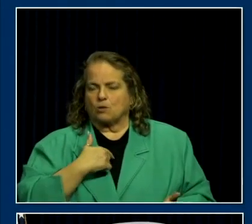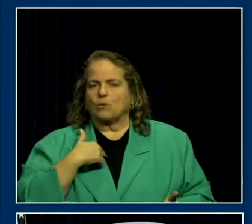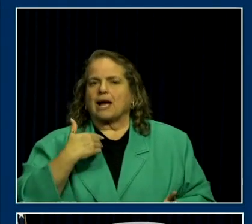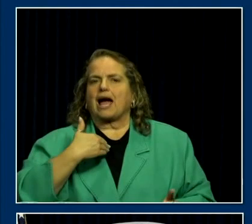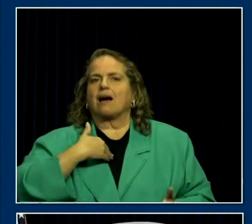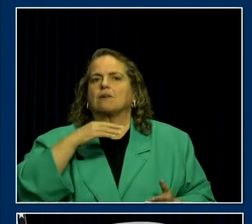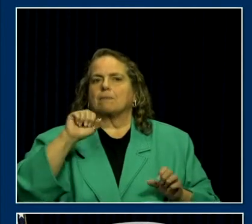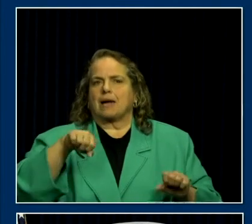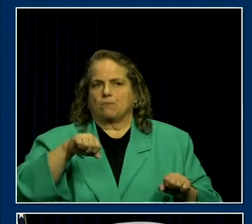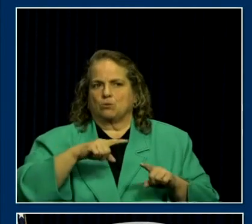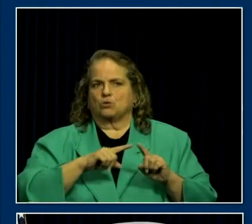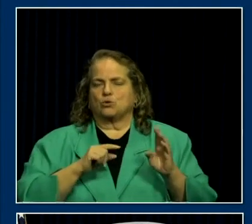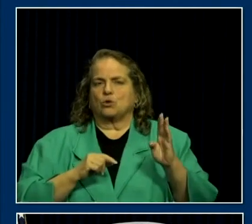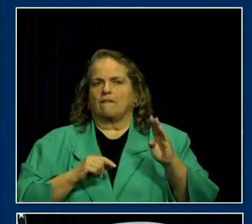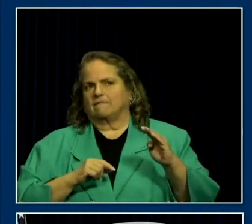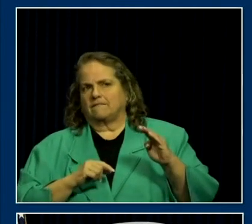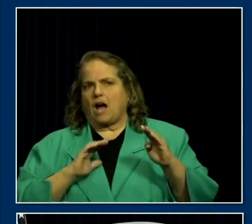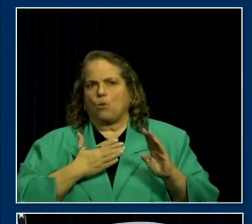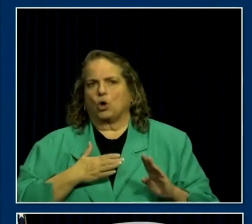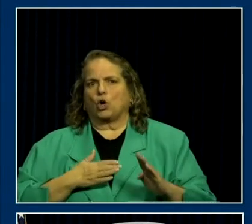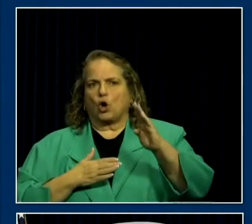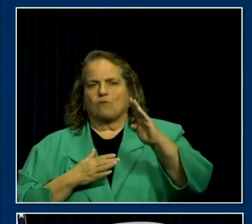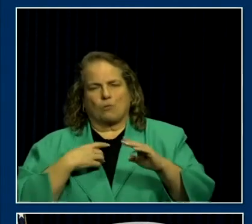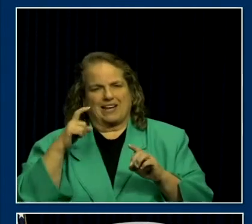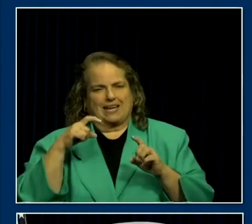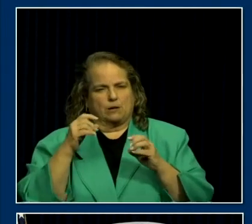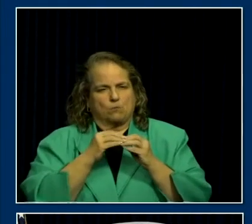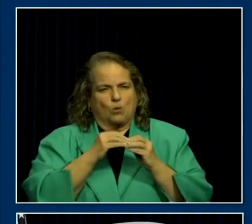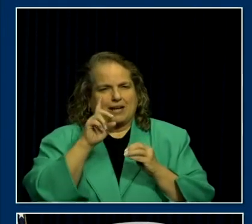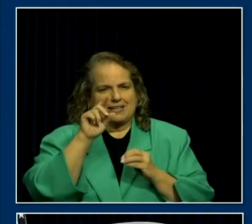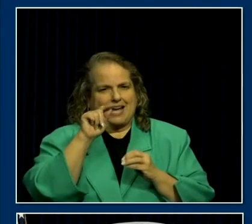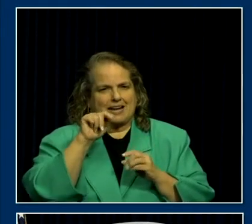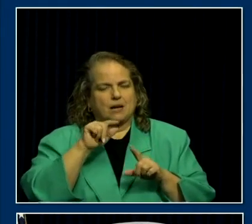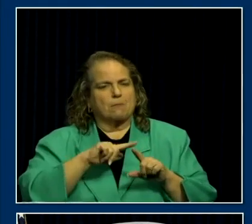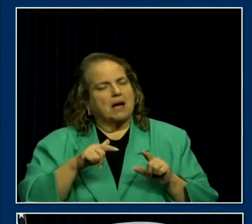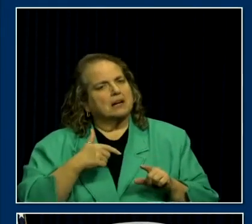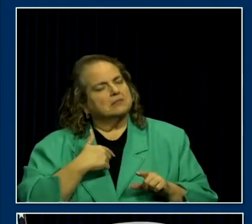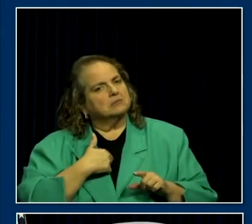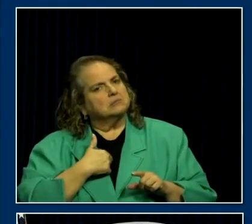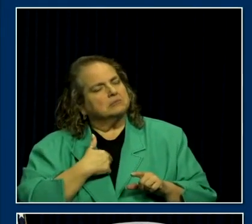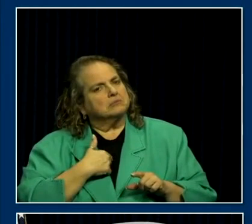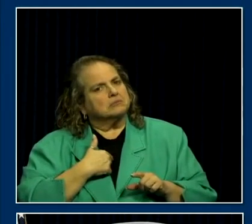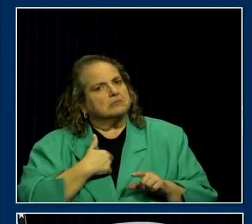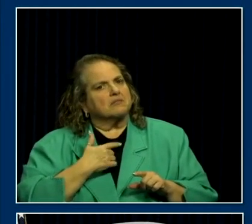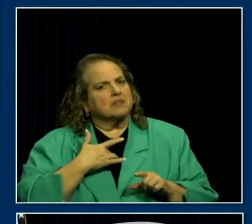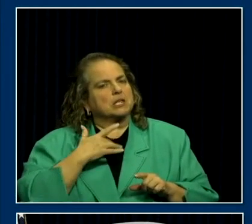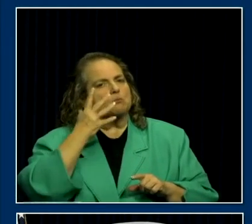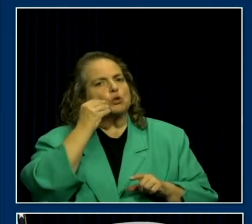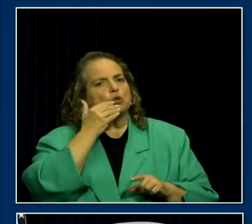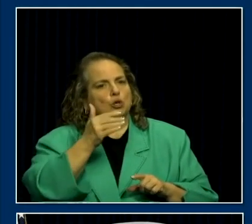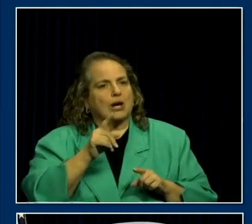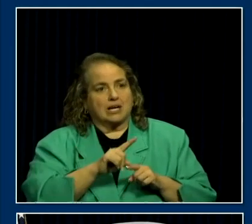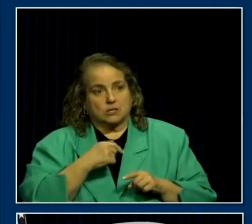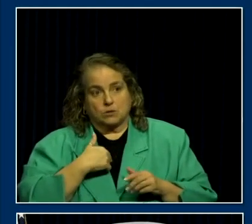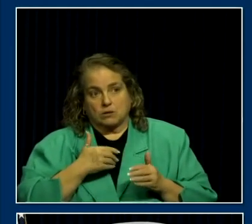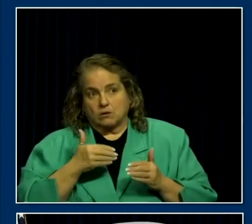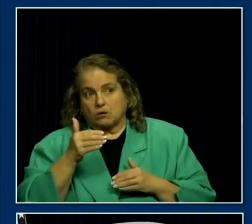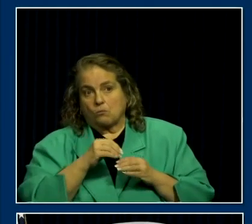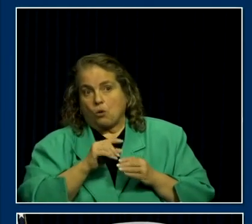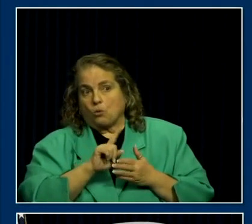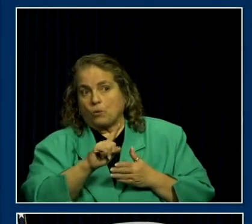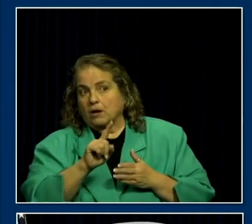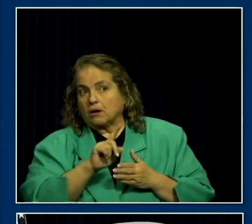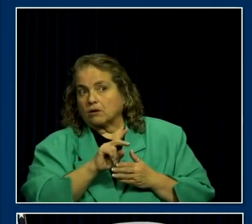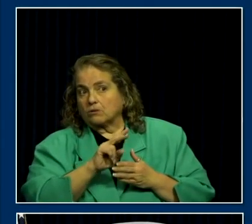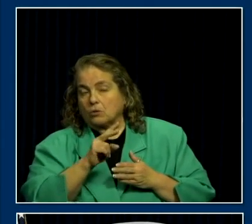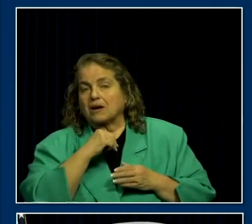and blunt the curve. And so we need more data, but I'm cautiously optimistic that is that we go a week further into this, we'll be able to hopefully